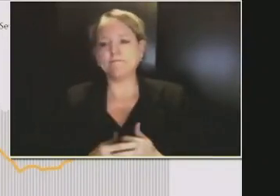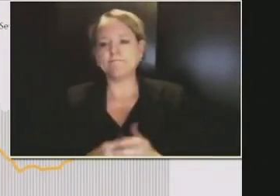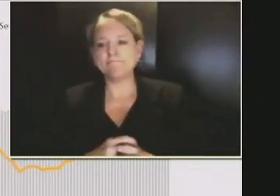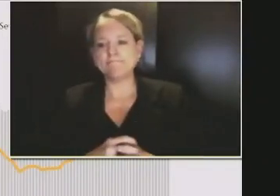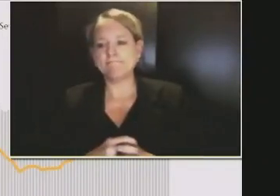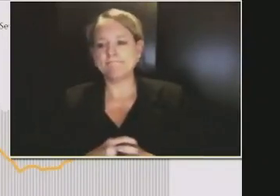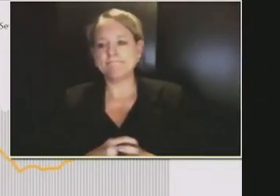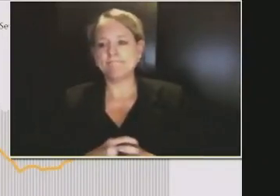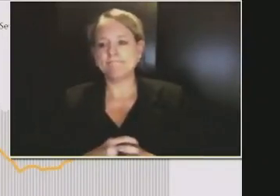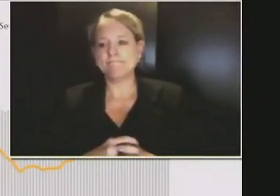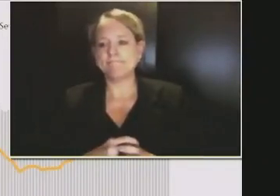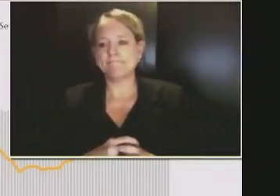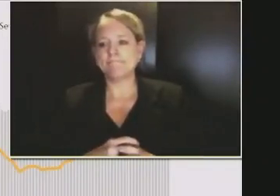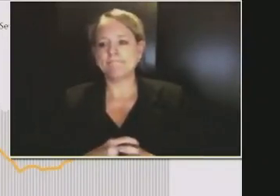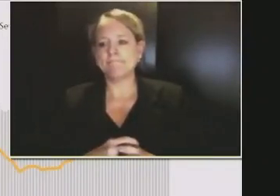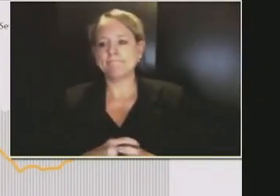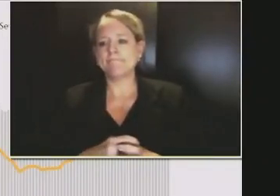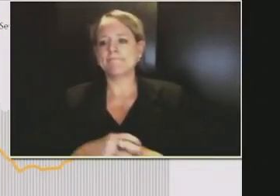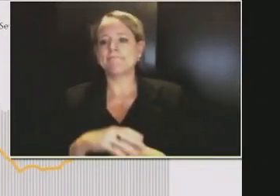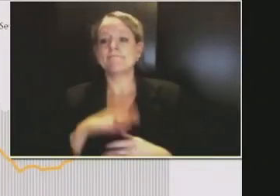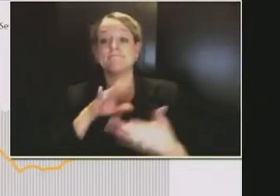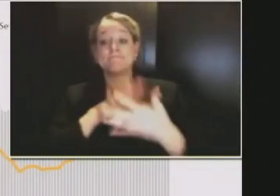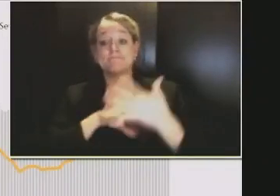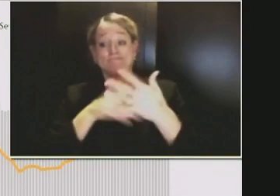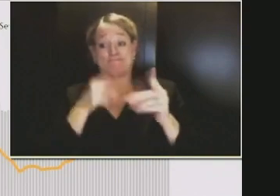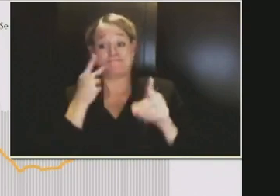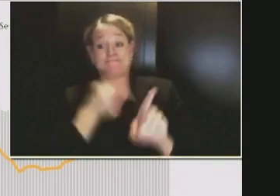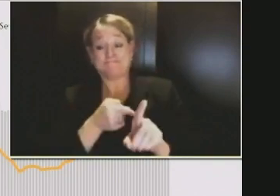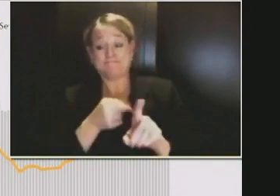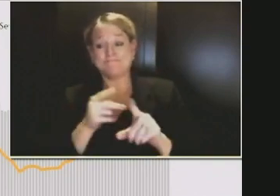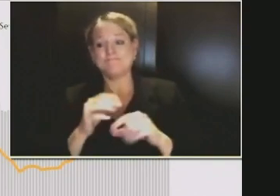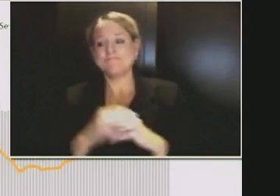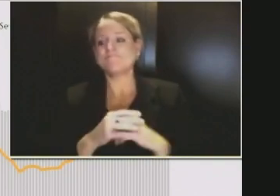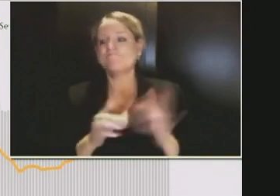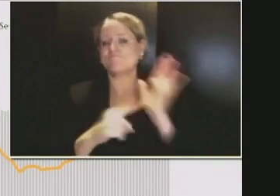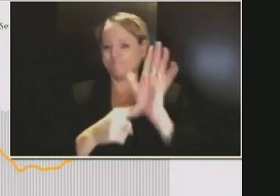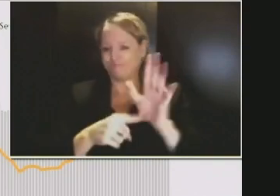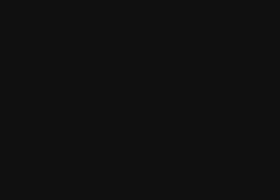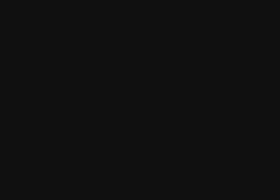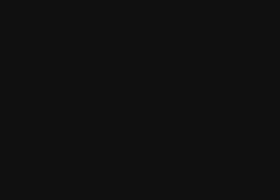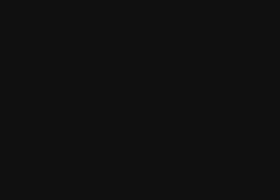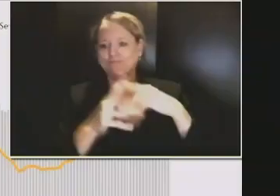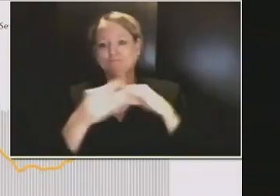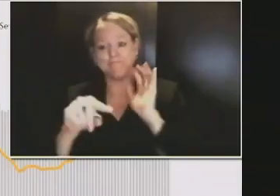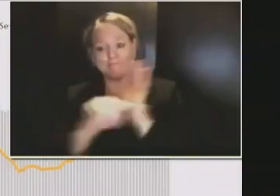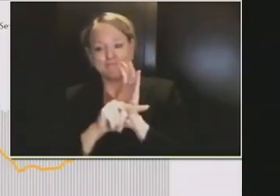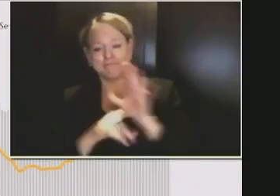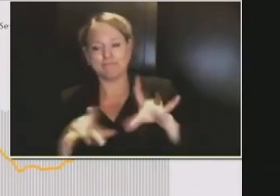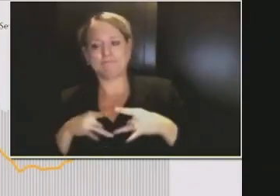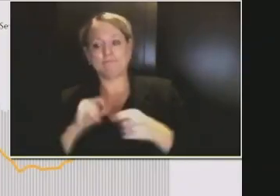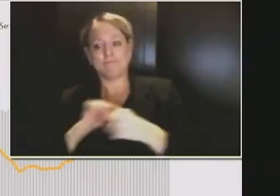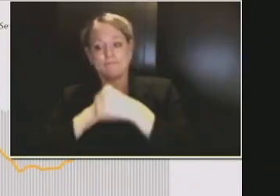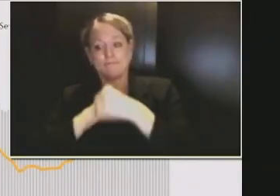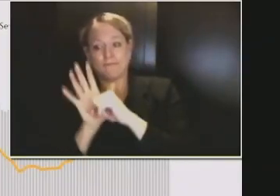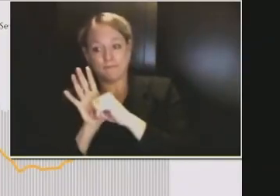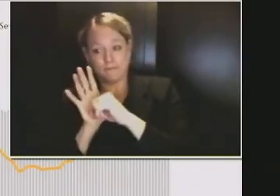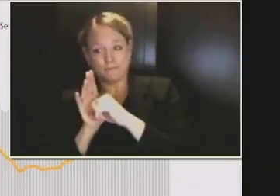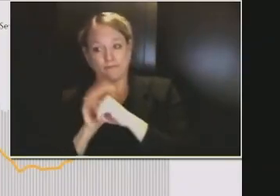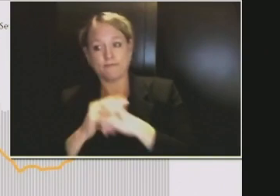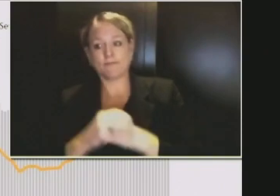test result date, and this is by person. So again, this is going to be deduplicated. If you're an